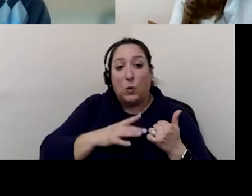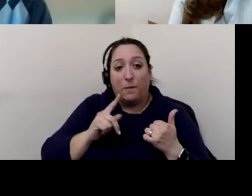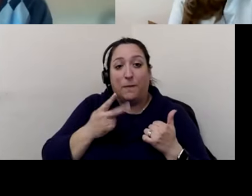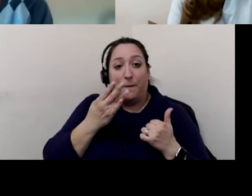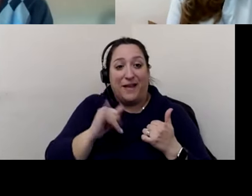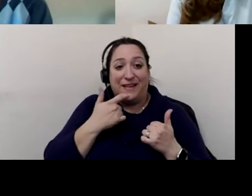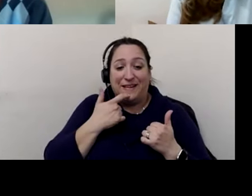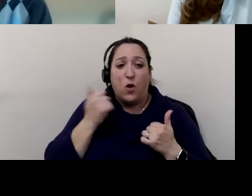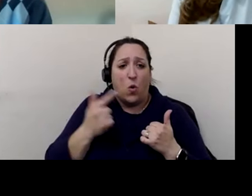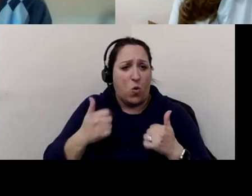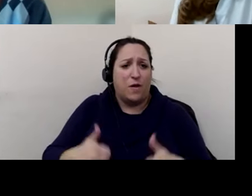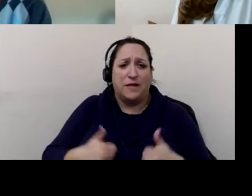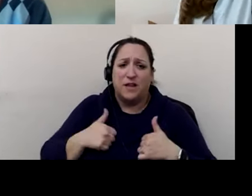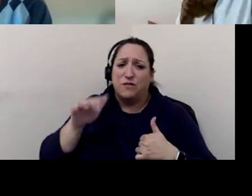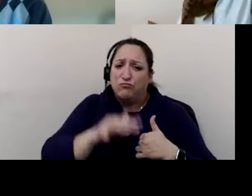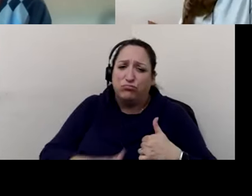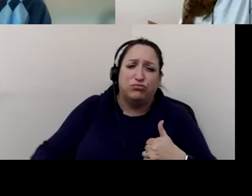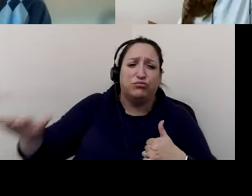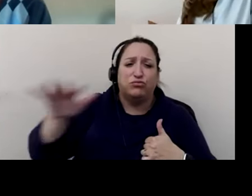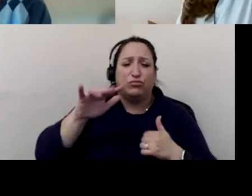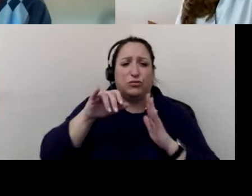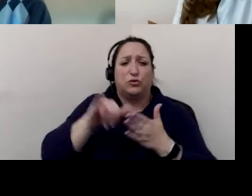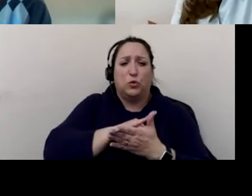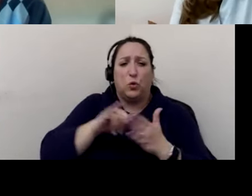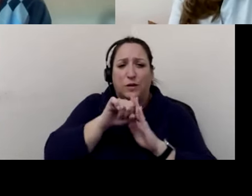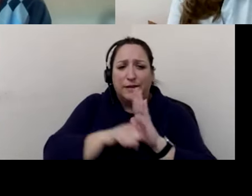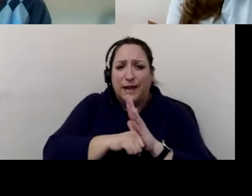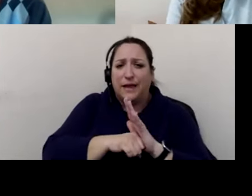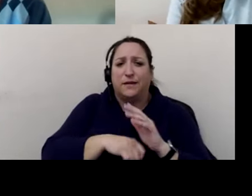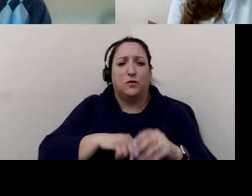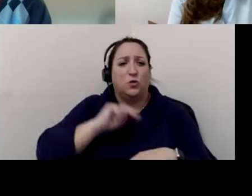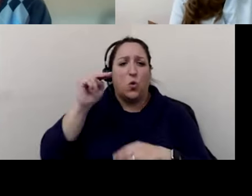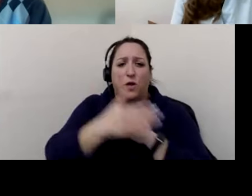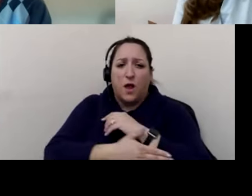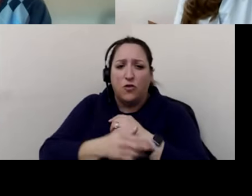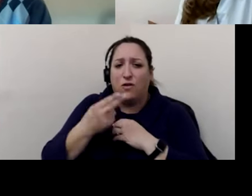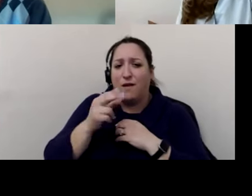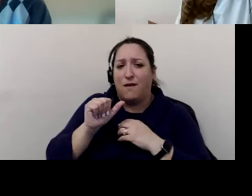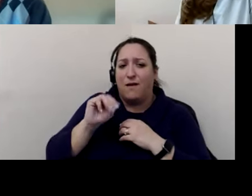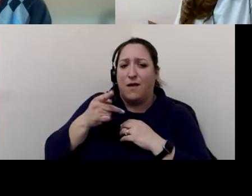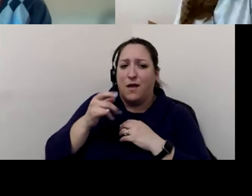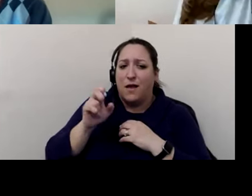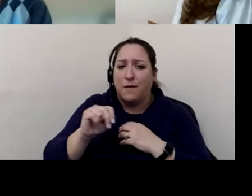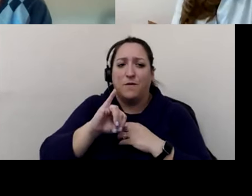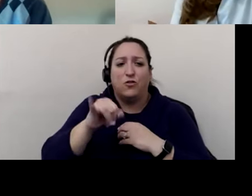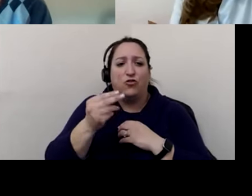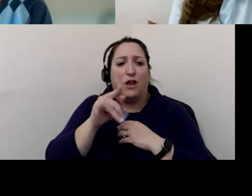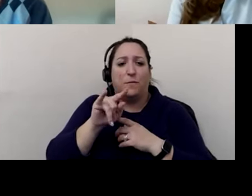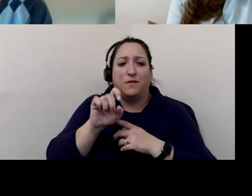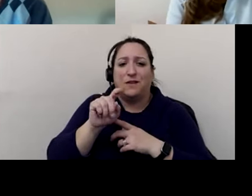just, everybody lives throughout the whole state of New York, all the way up to the North Country, people out in the Hamptons, Jamestown, New